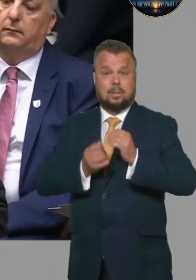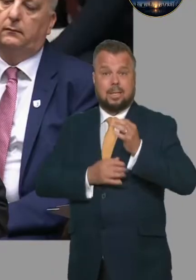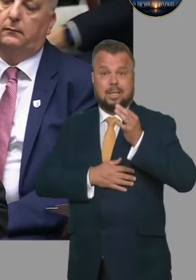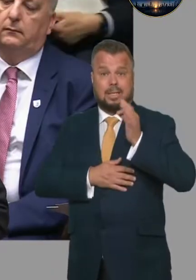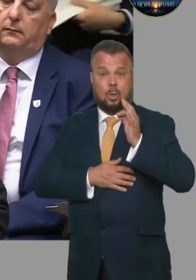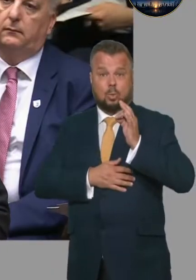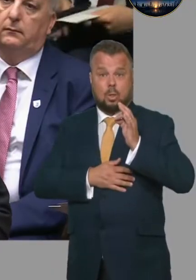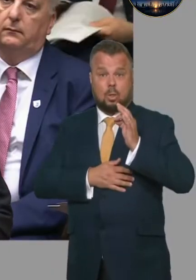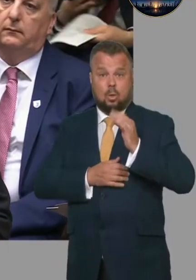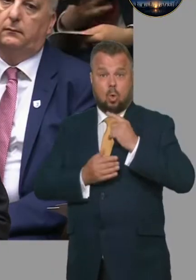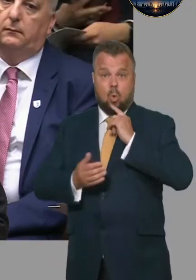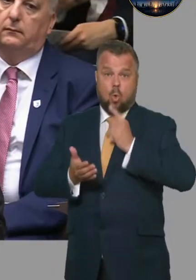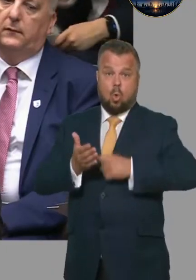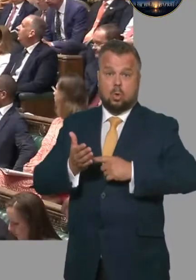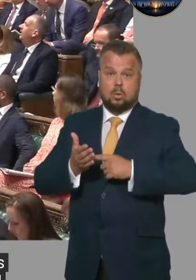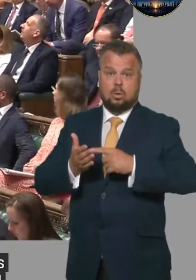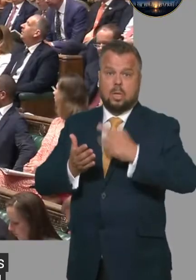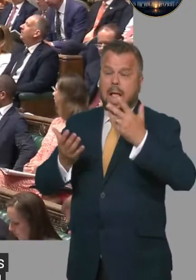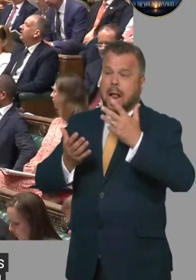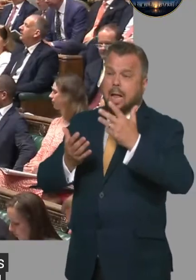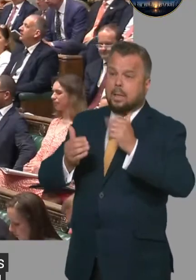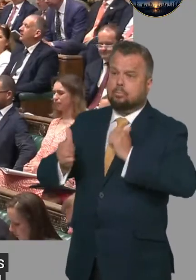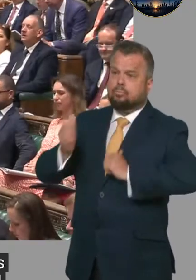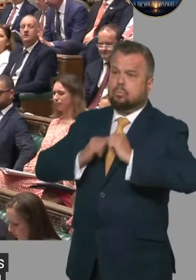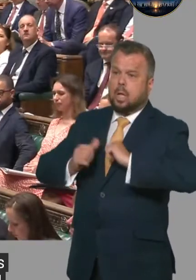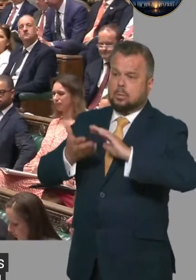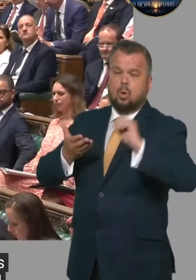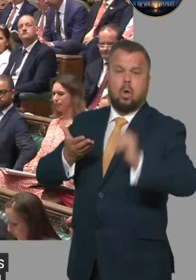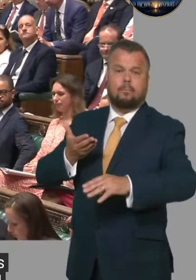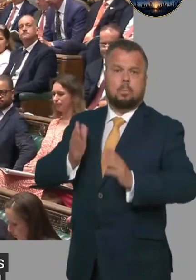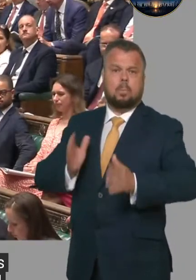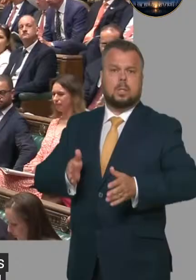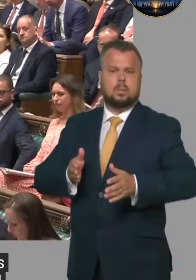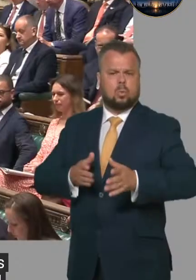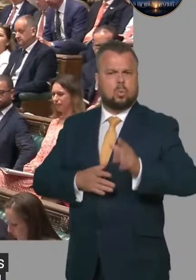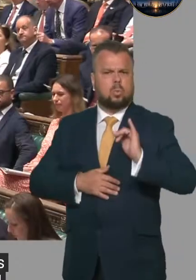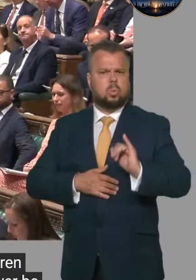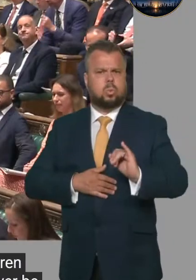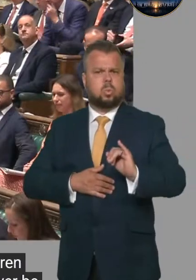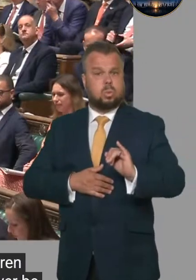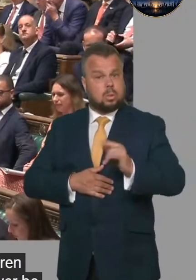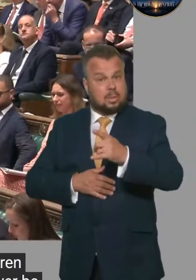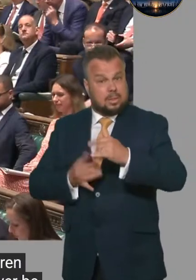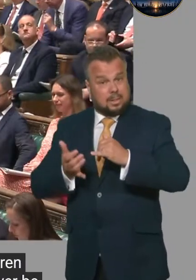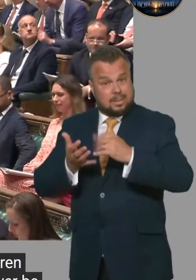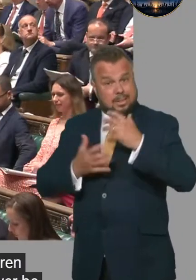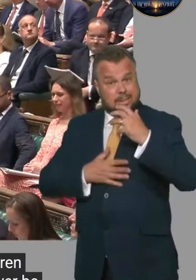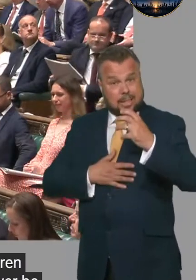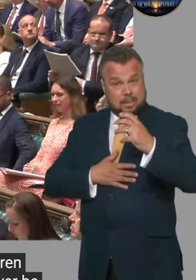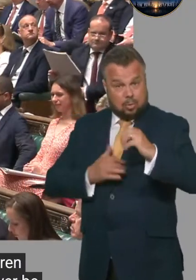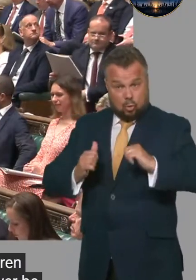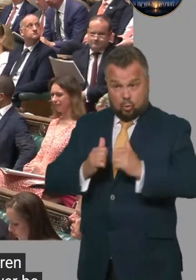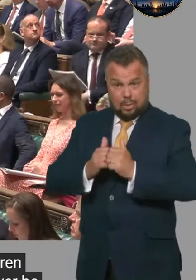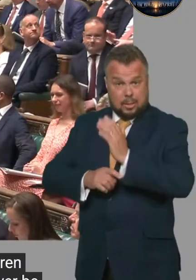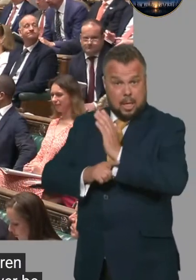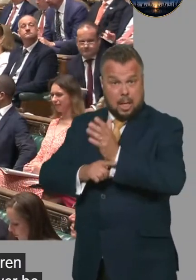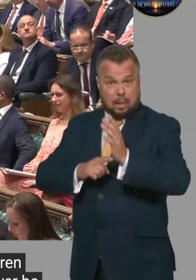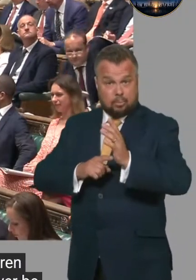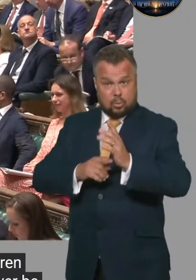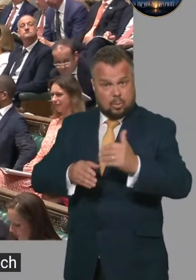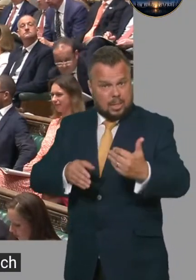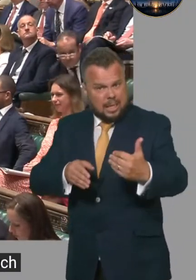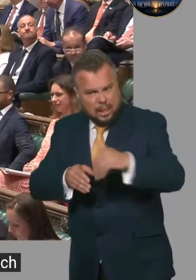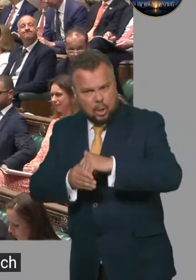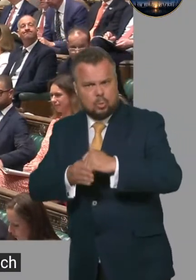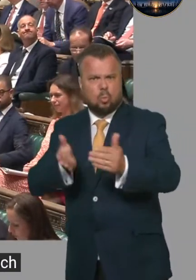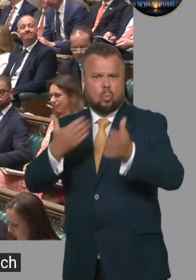centre of such divisive culture wars? Mr. Speaker, I completely agree with my honourable friend. The joy of reading should be open